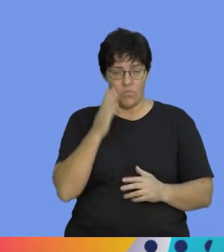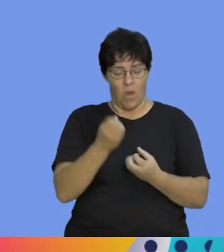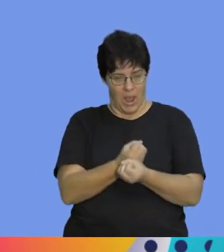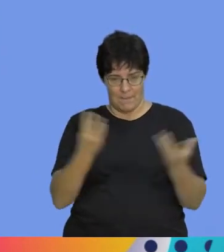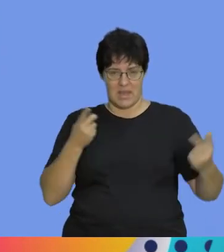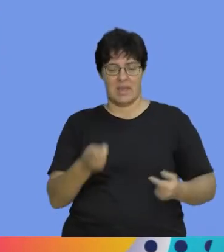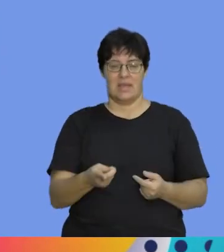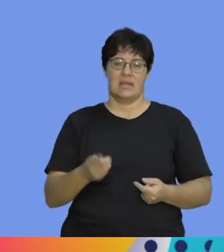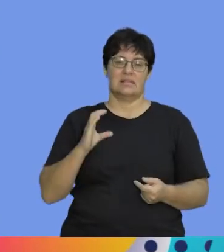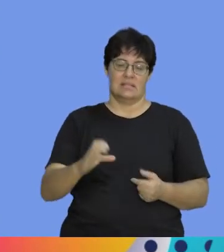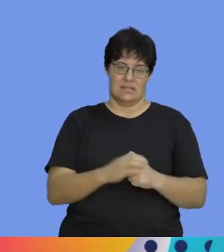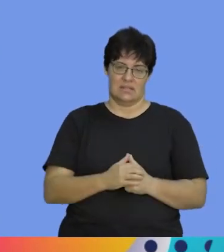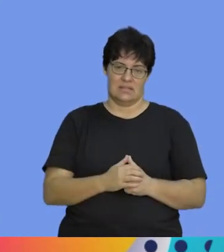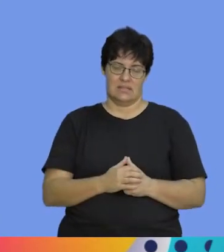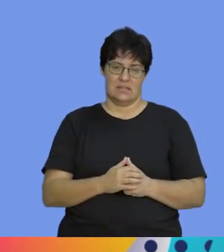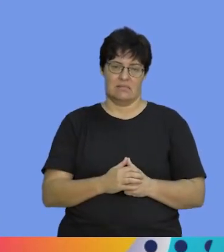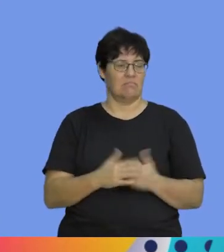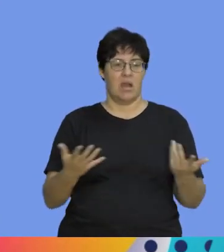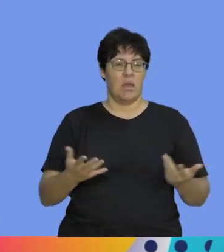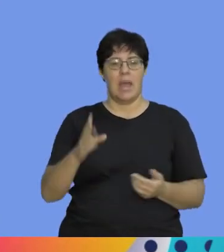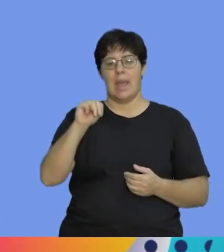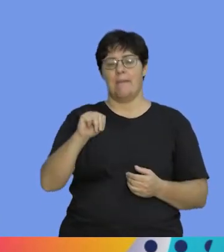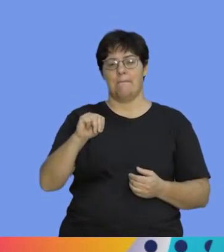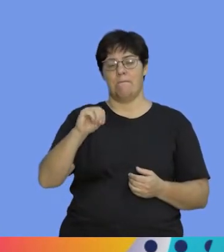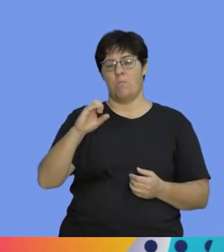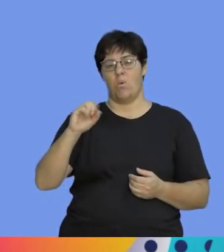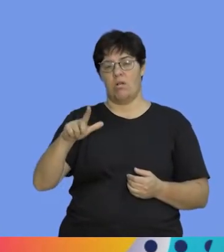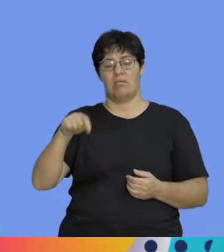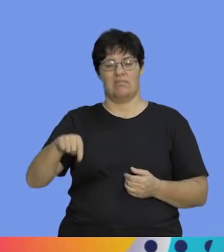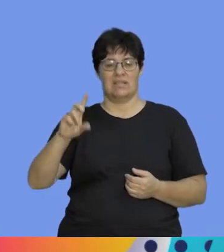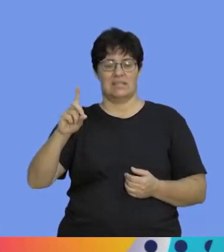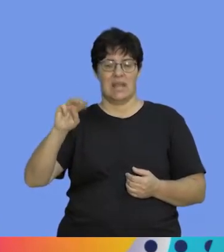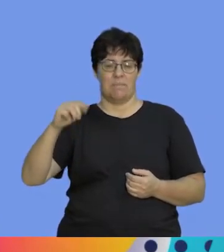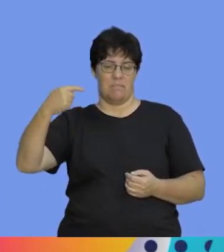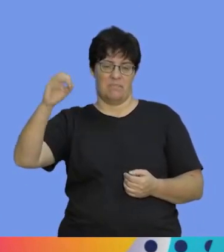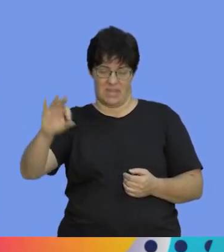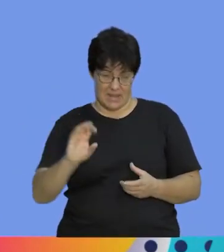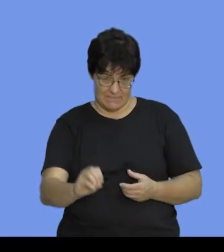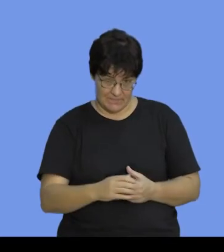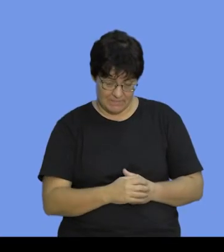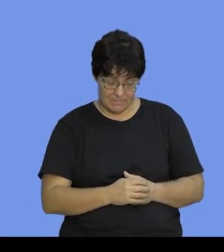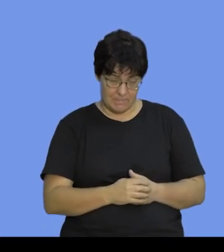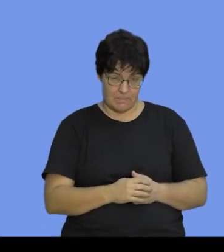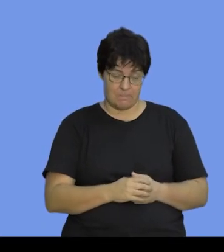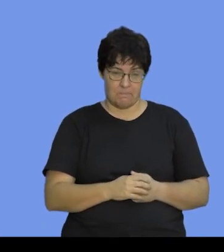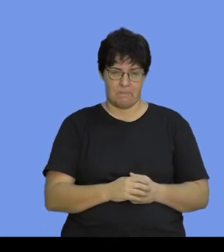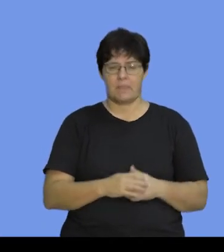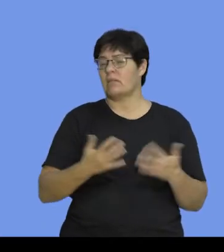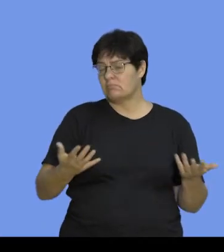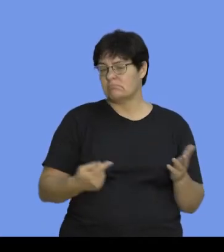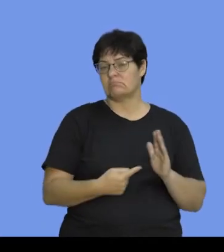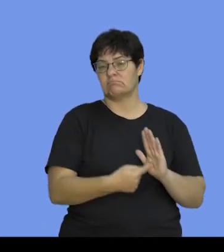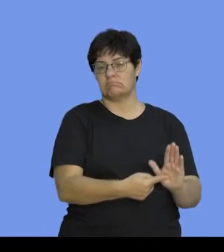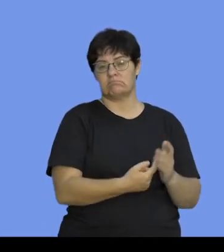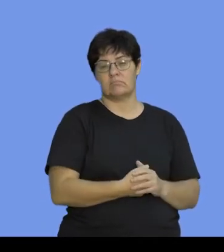know its magnitude of concentration. It's X moles per cubic decimeter. That's what it means, okay? Now, suppose, for